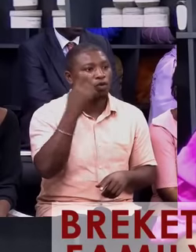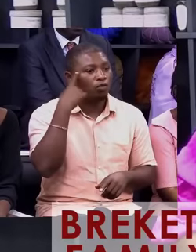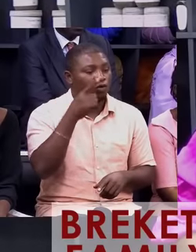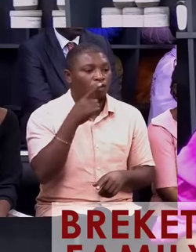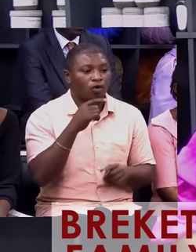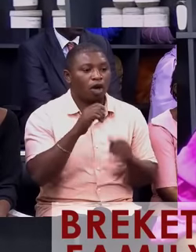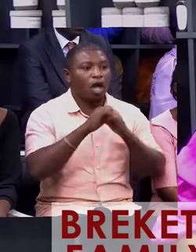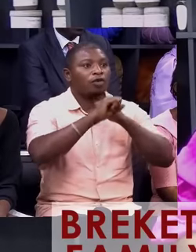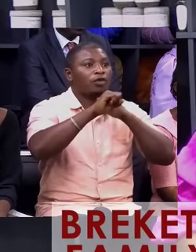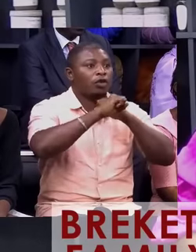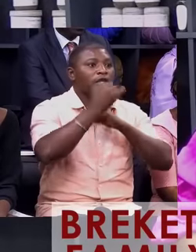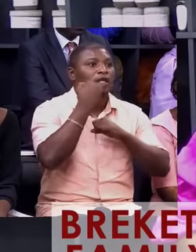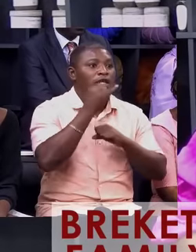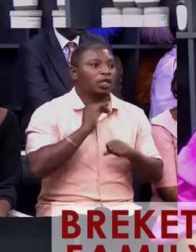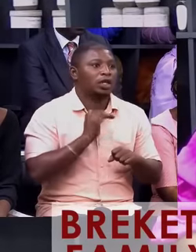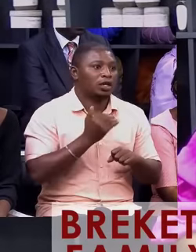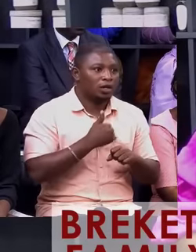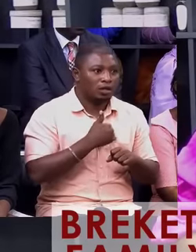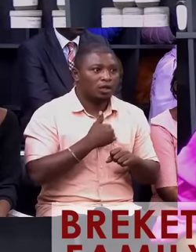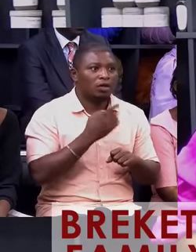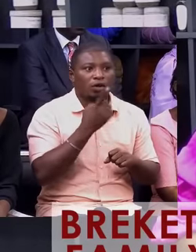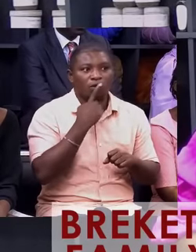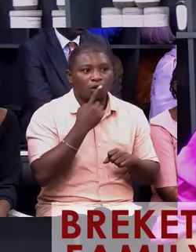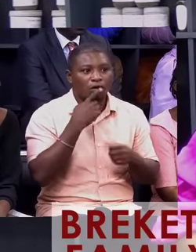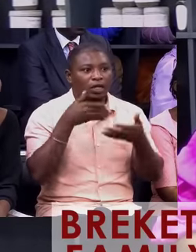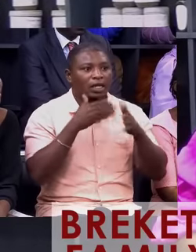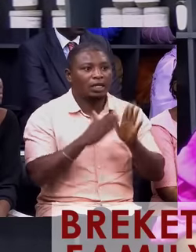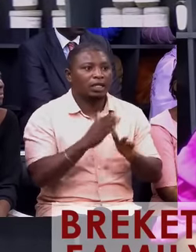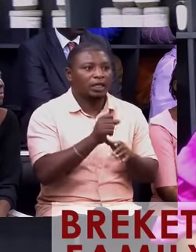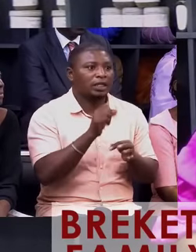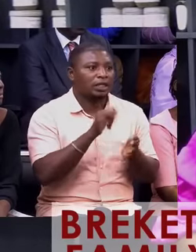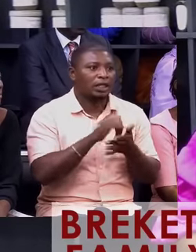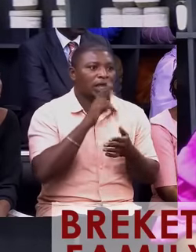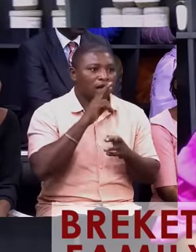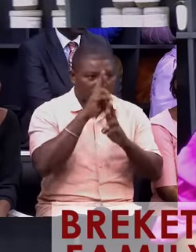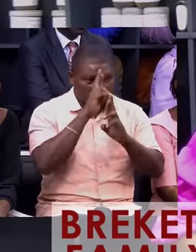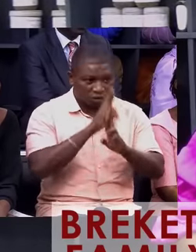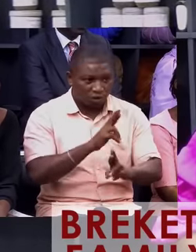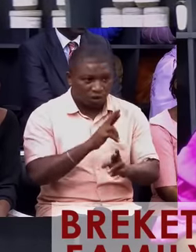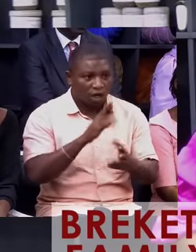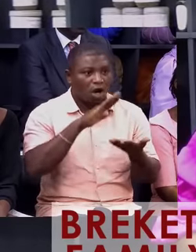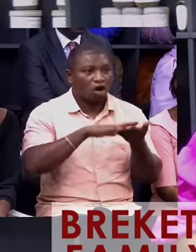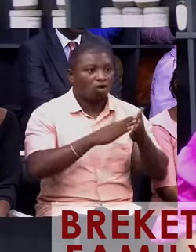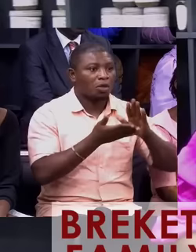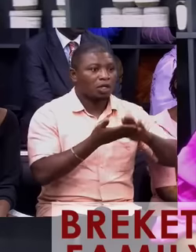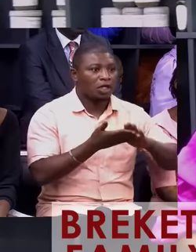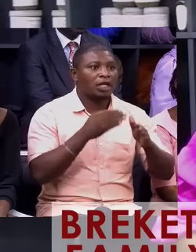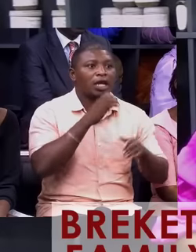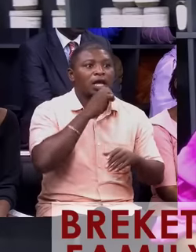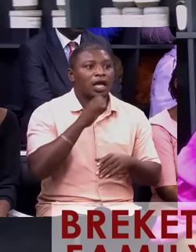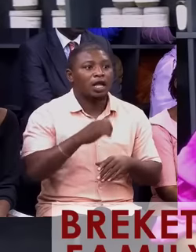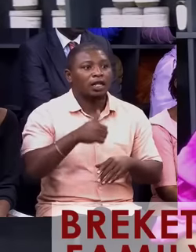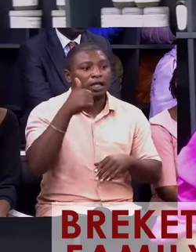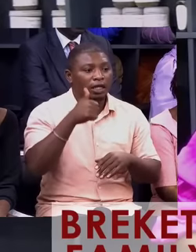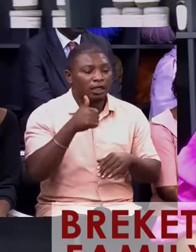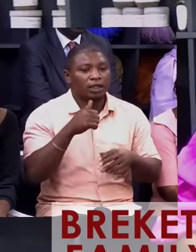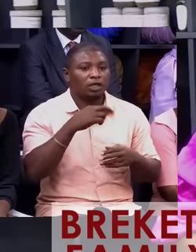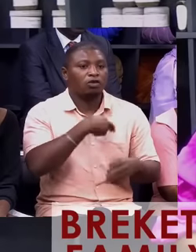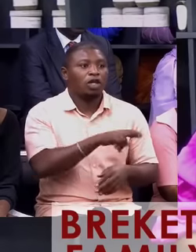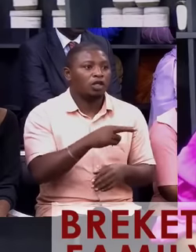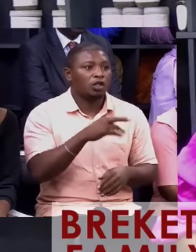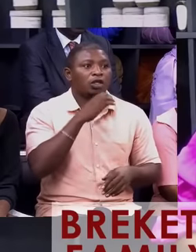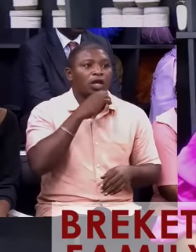our mouth leaders that are respected community Elders religious